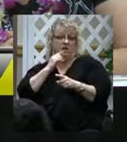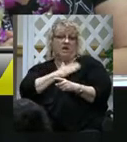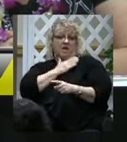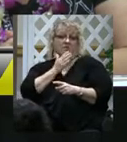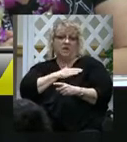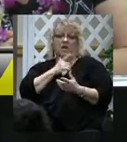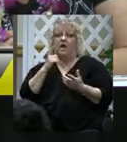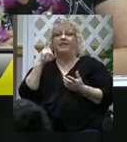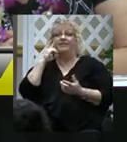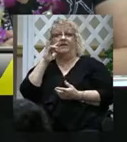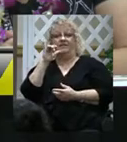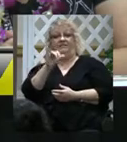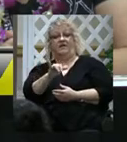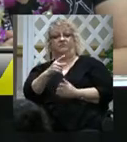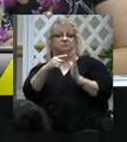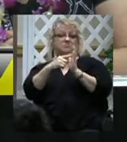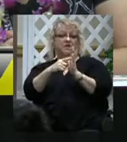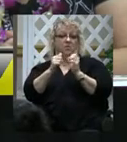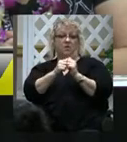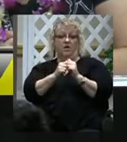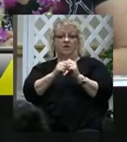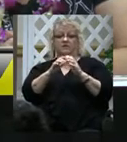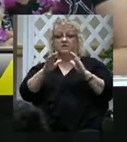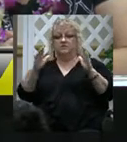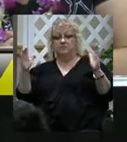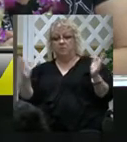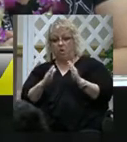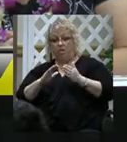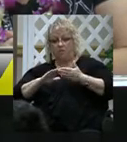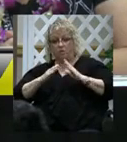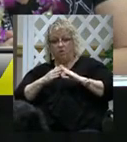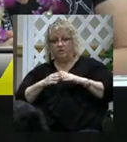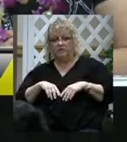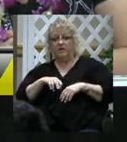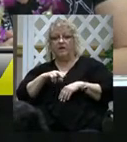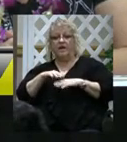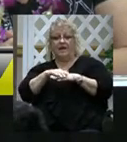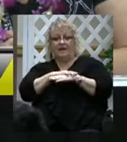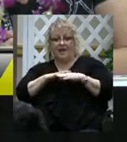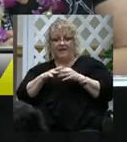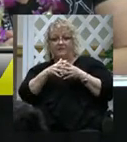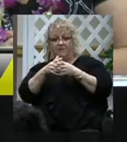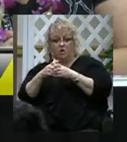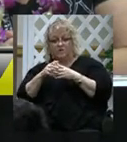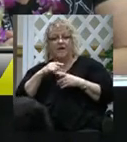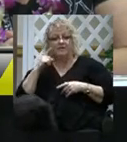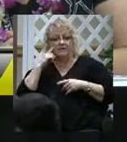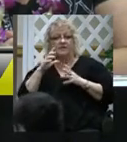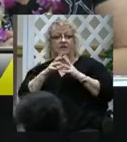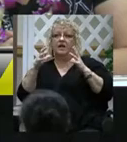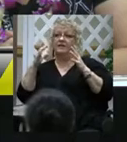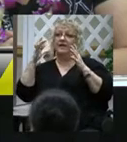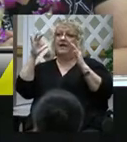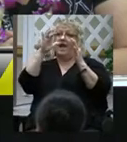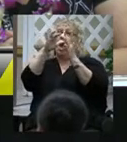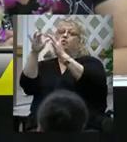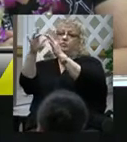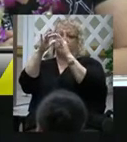So I do think that, for example, with smaller communities and with Native American communities, I think there's an outreach